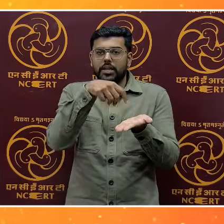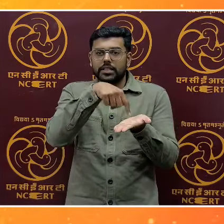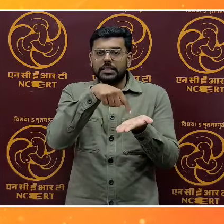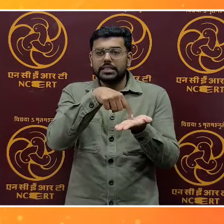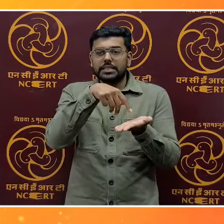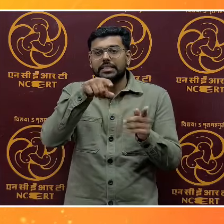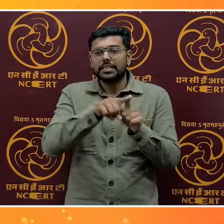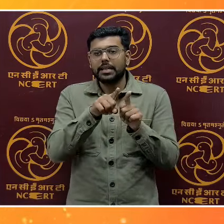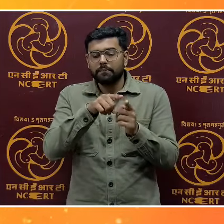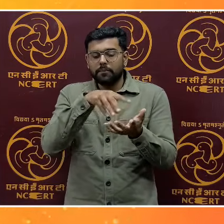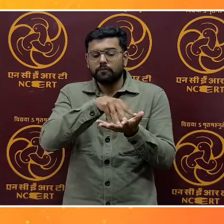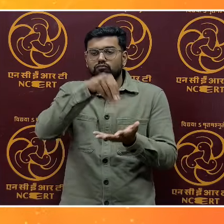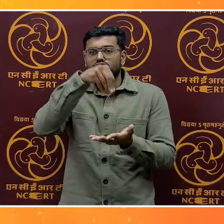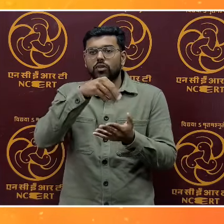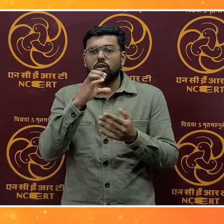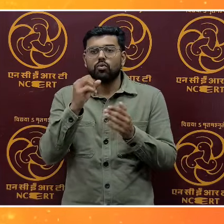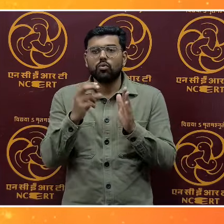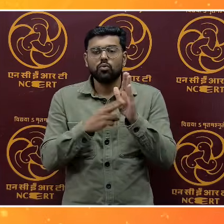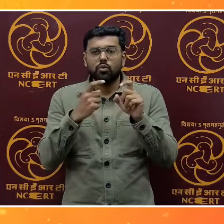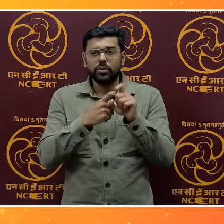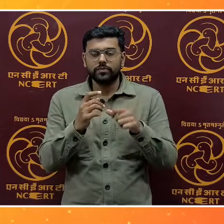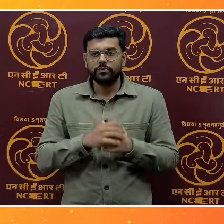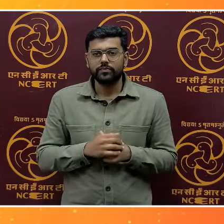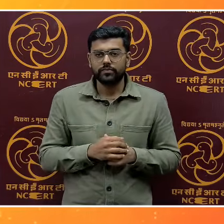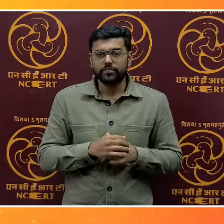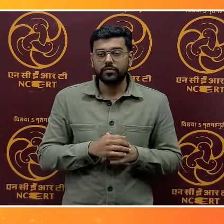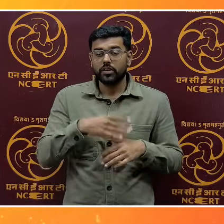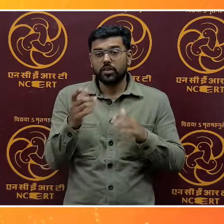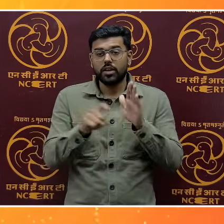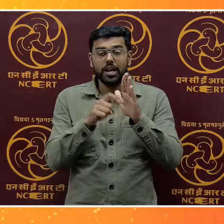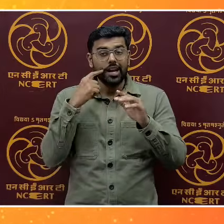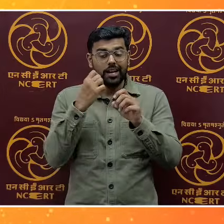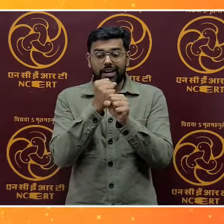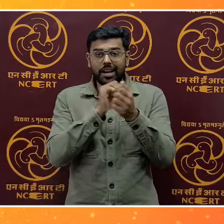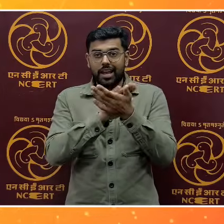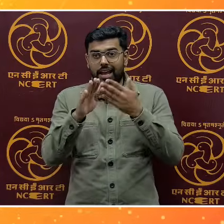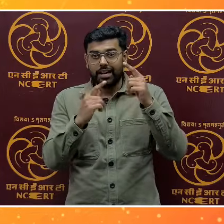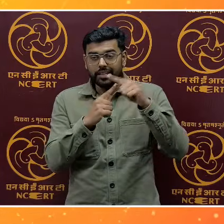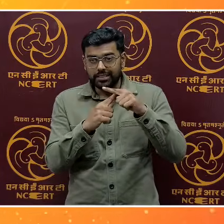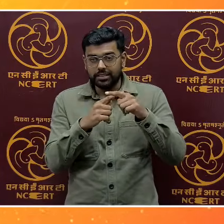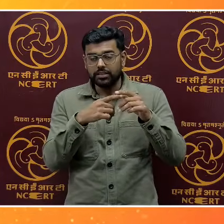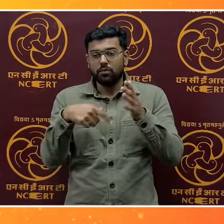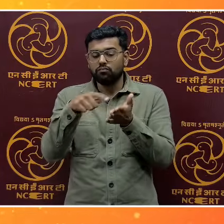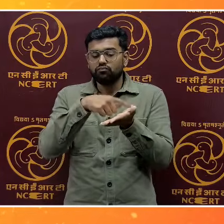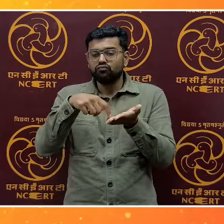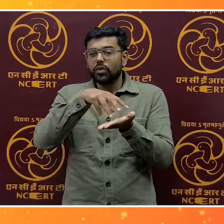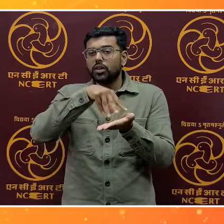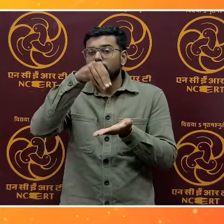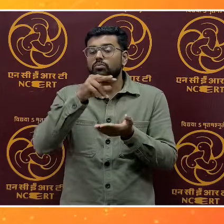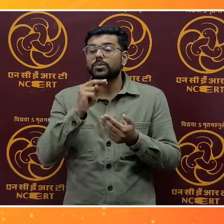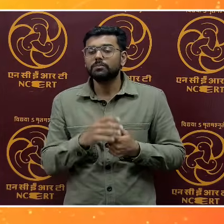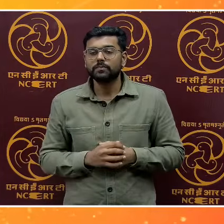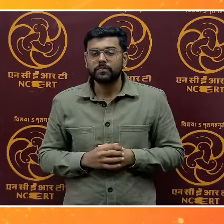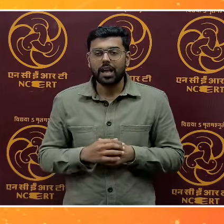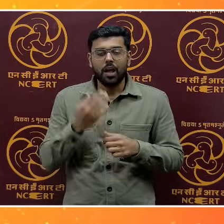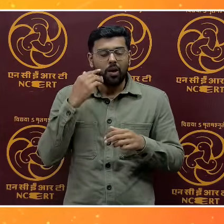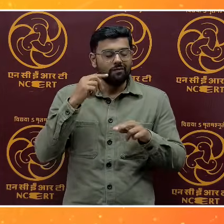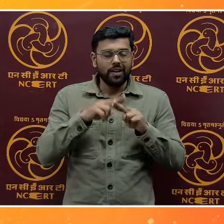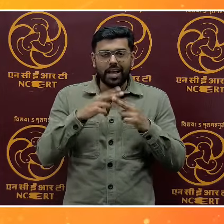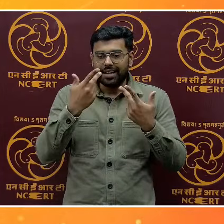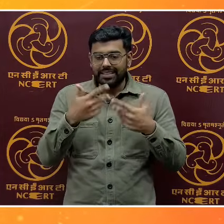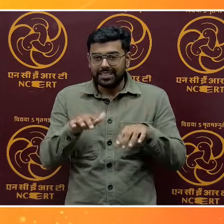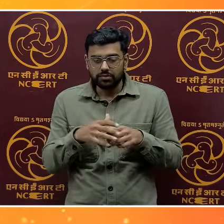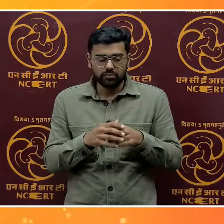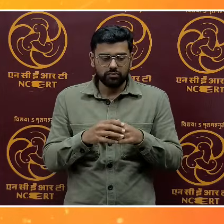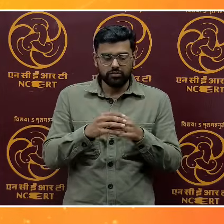cone. And what do you mean by right circular cone? Right circular cone means in which line segment joining the